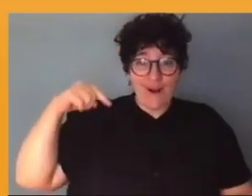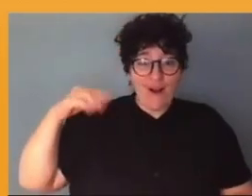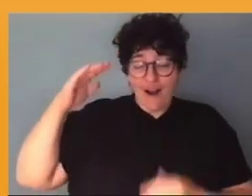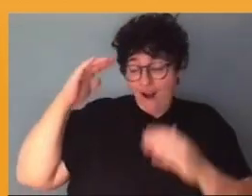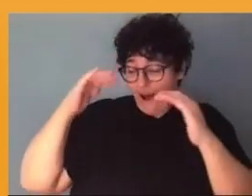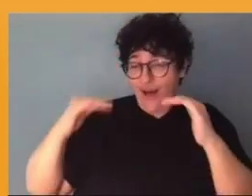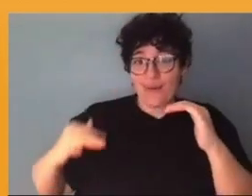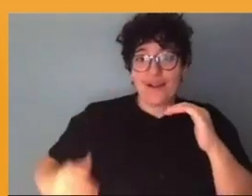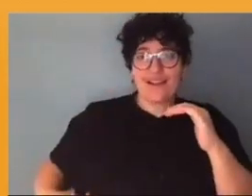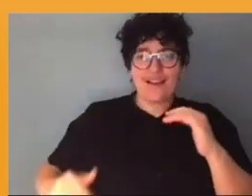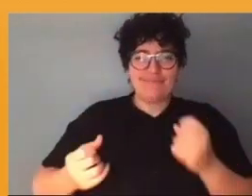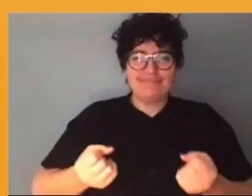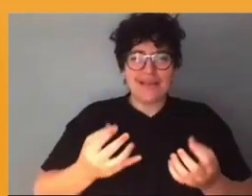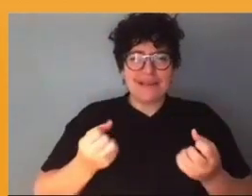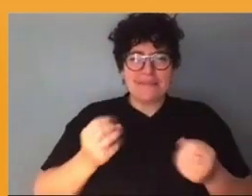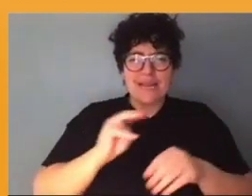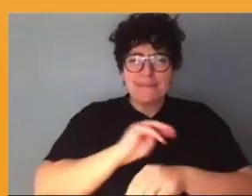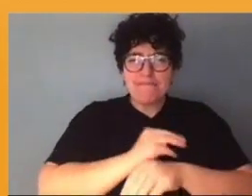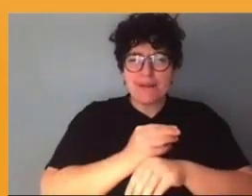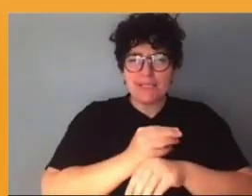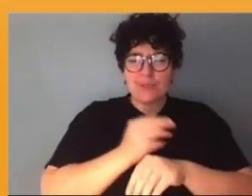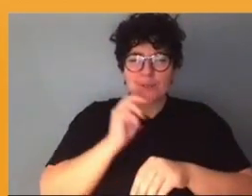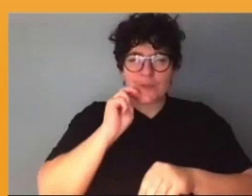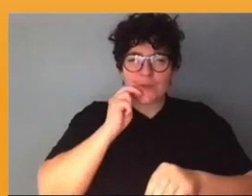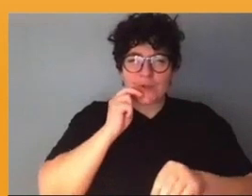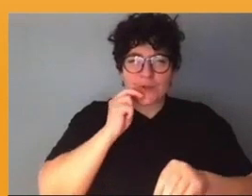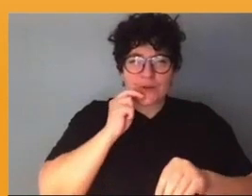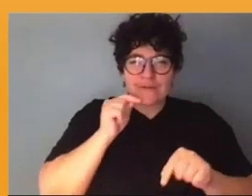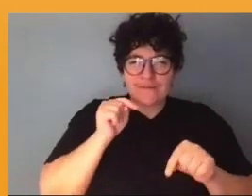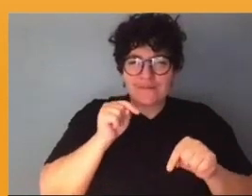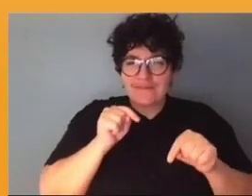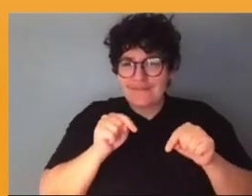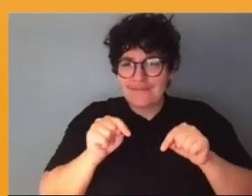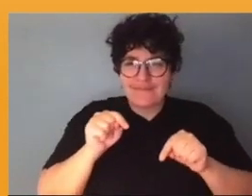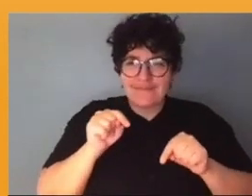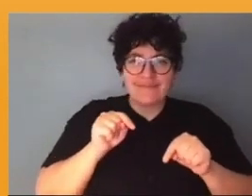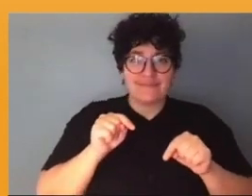toes. And every time we perform,